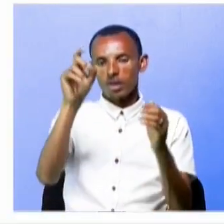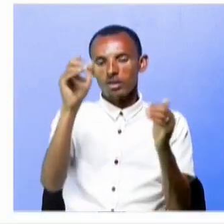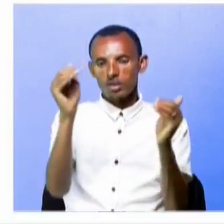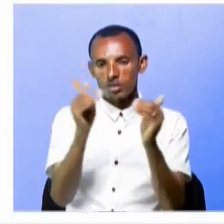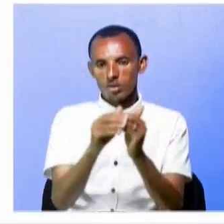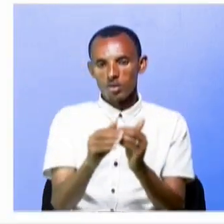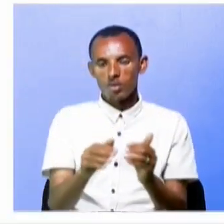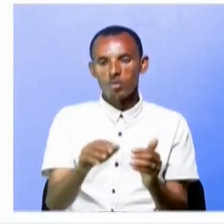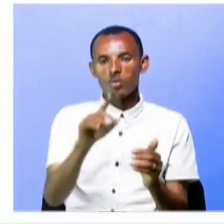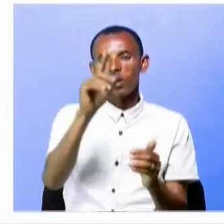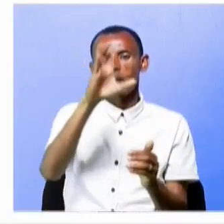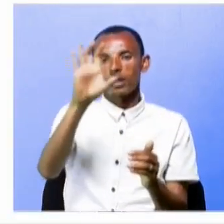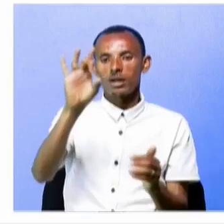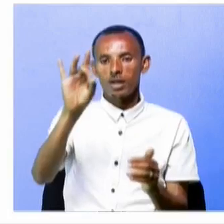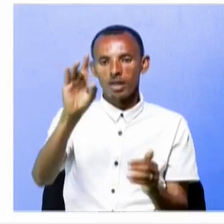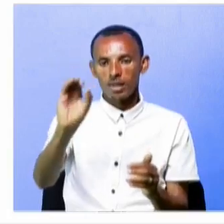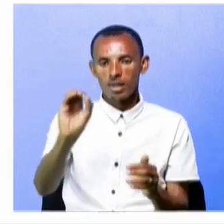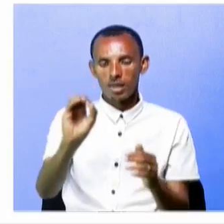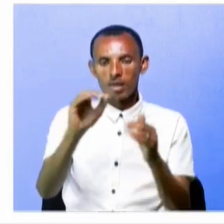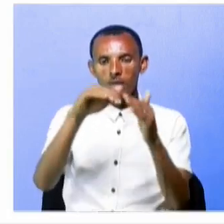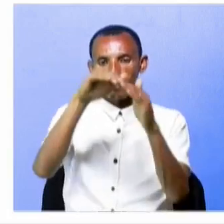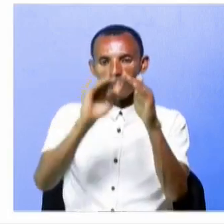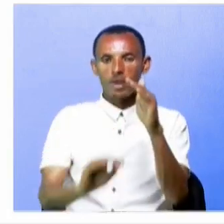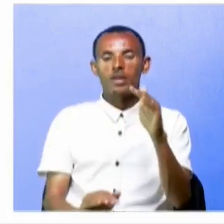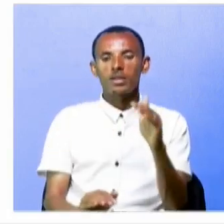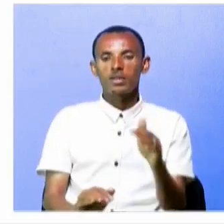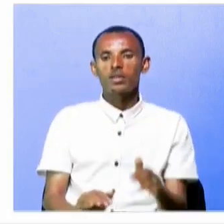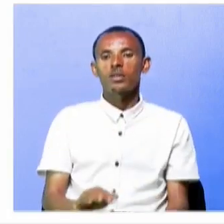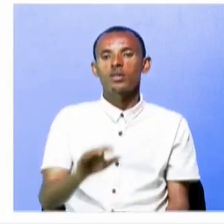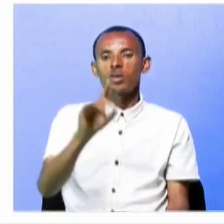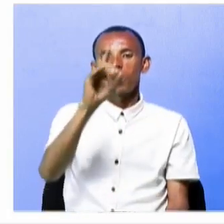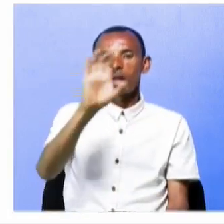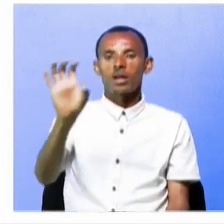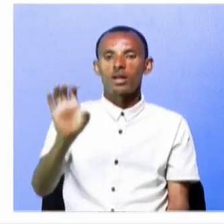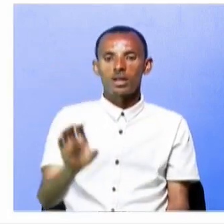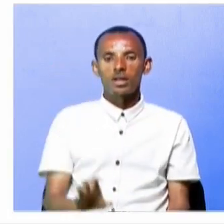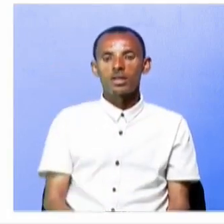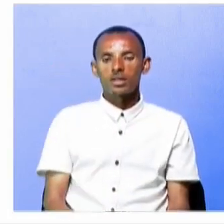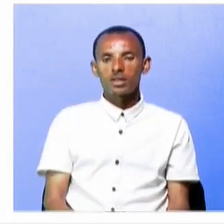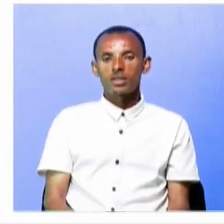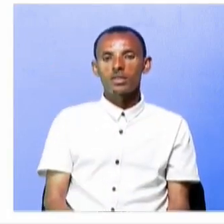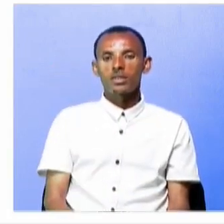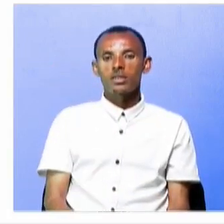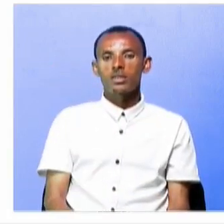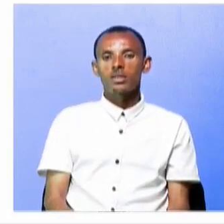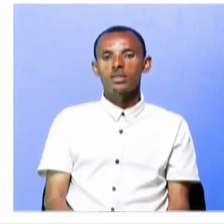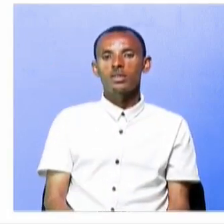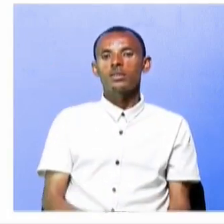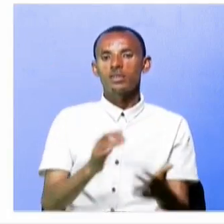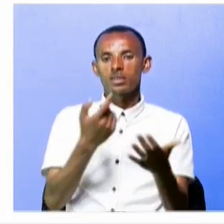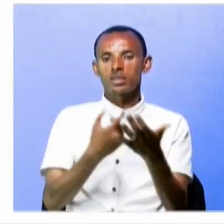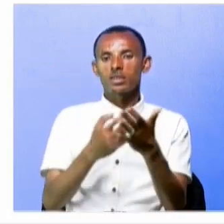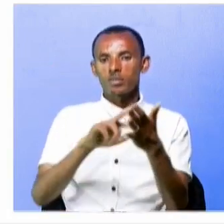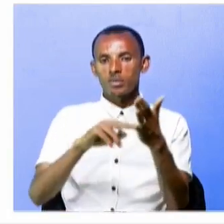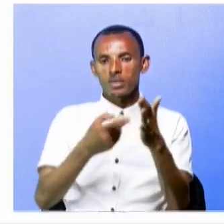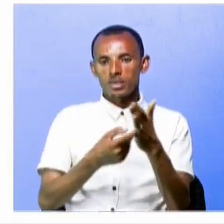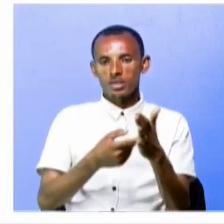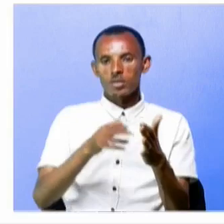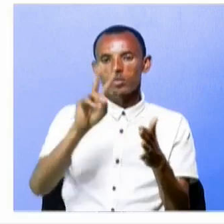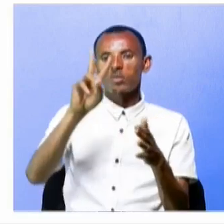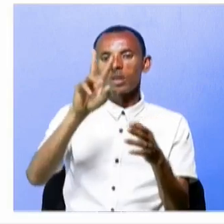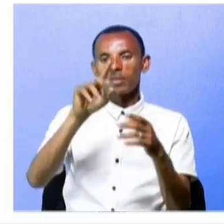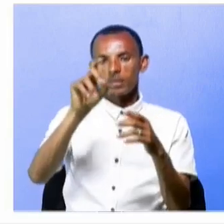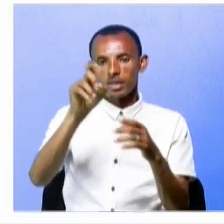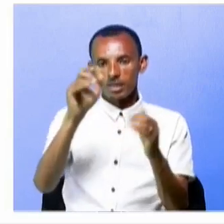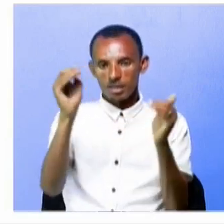to 180 degree minus 100. So, this implies 2x